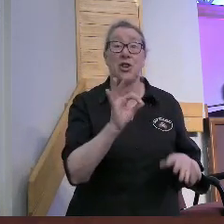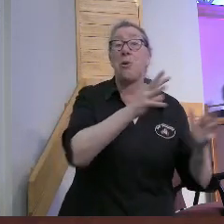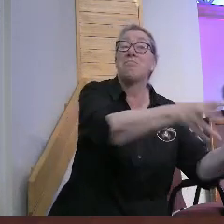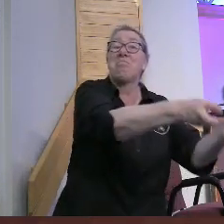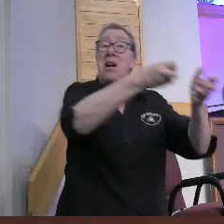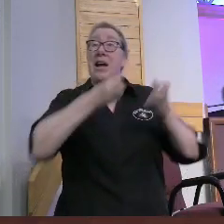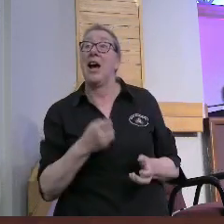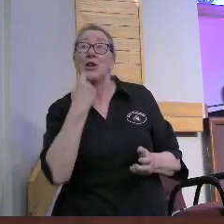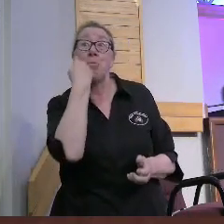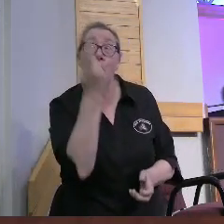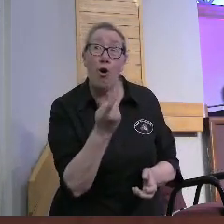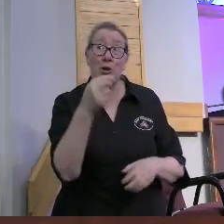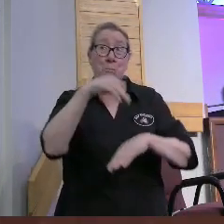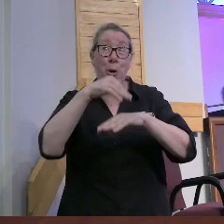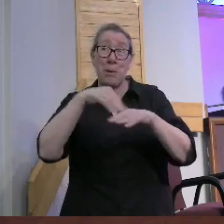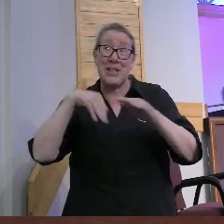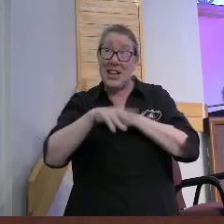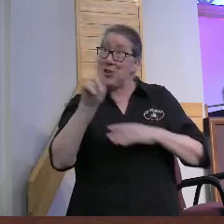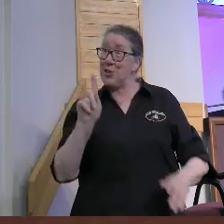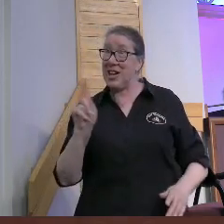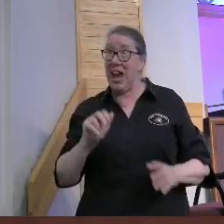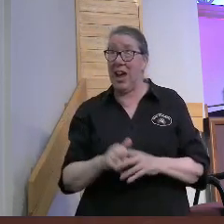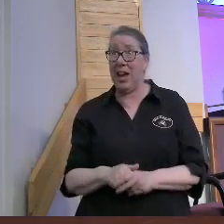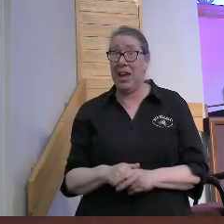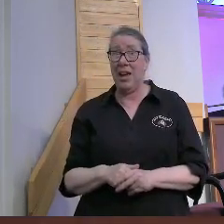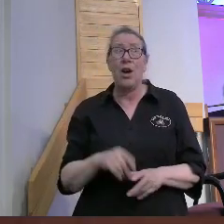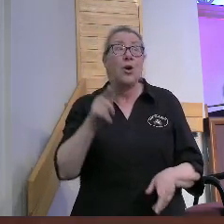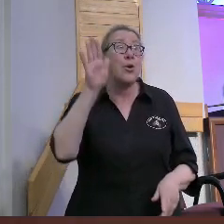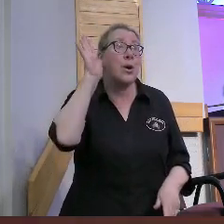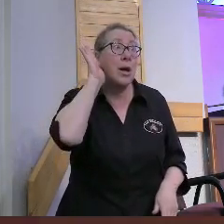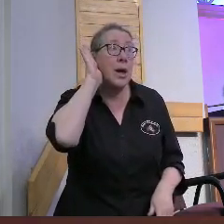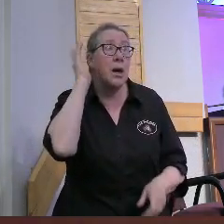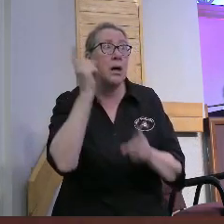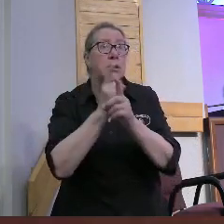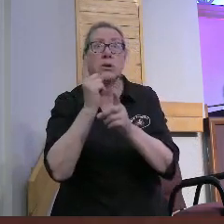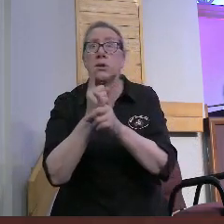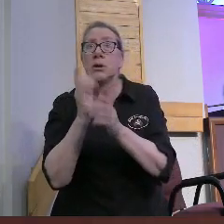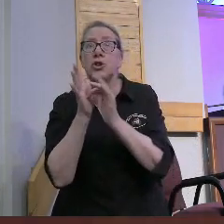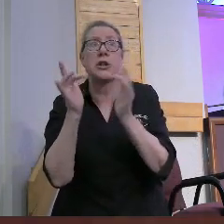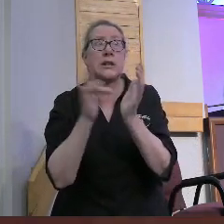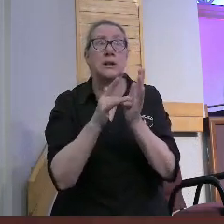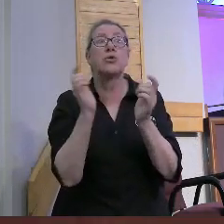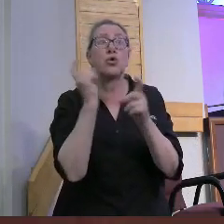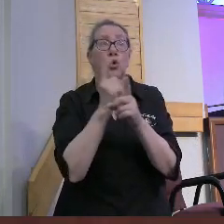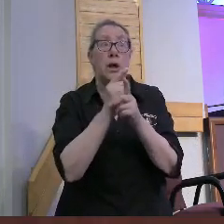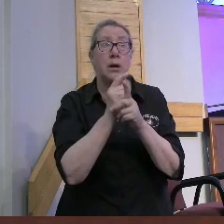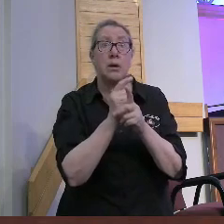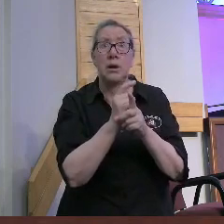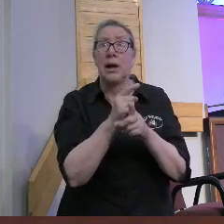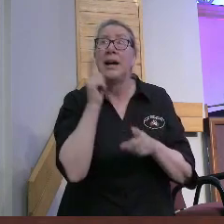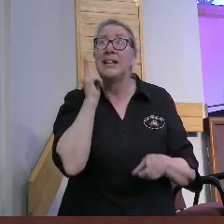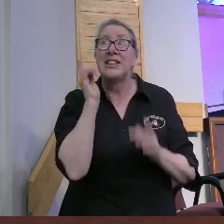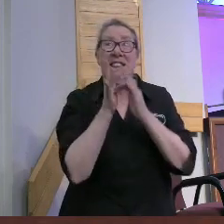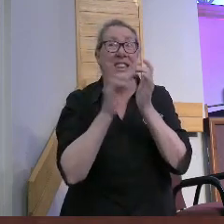today. That's what Jesus says. Can you hear Jesus speaking to you today? Loud and clear. Don't worry. He's saying, stop it. Stop